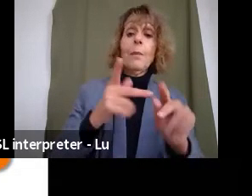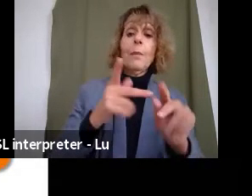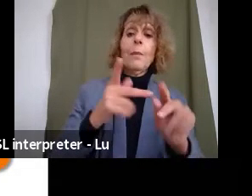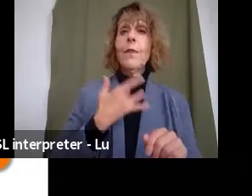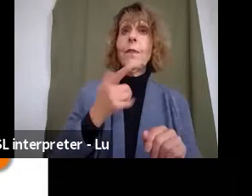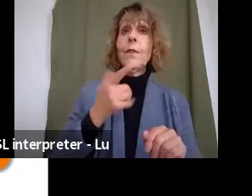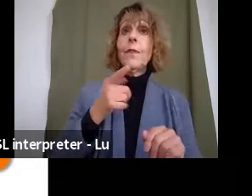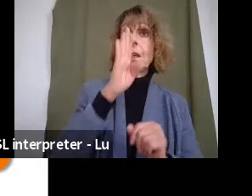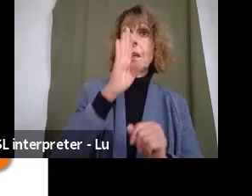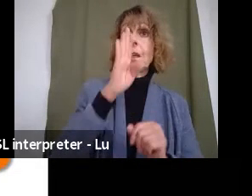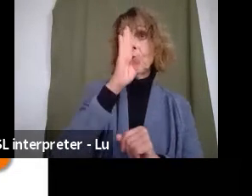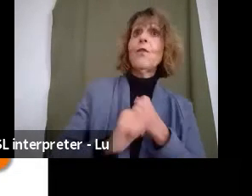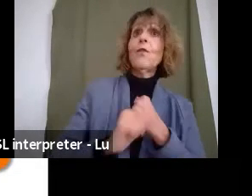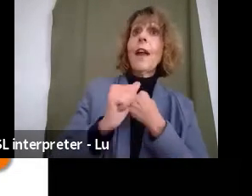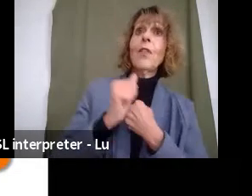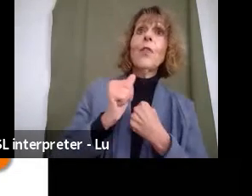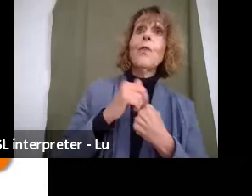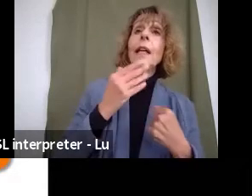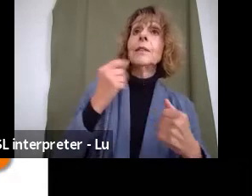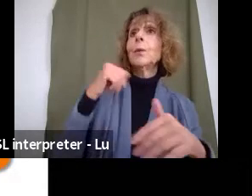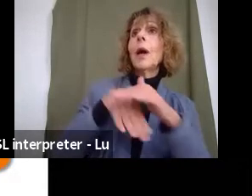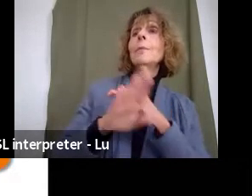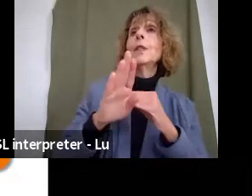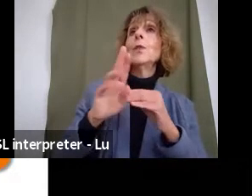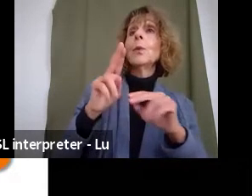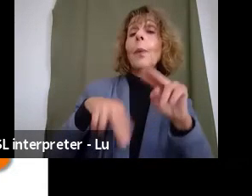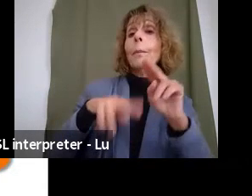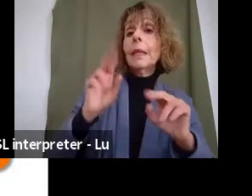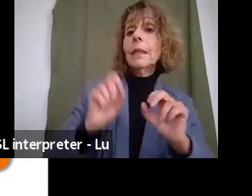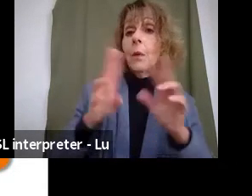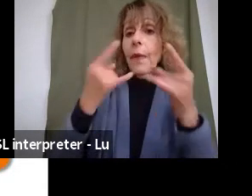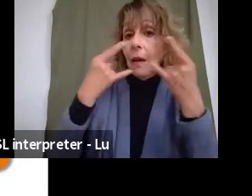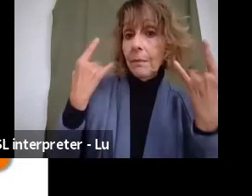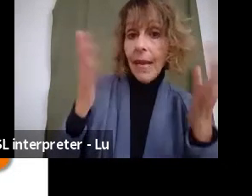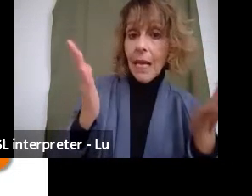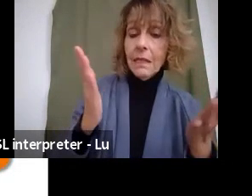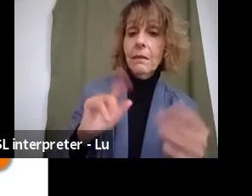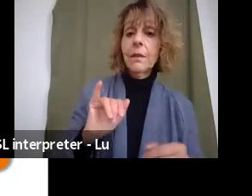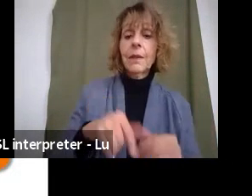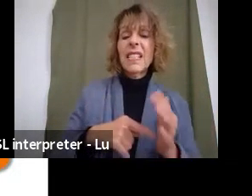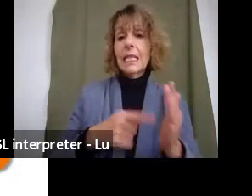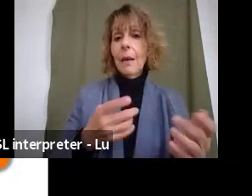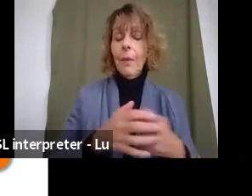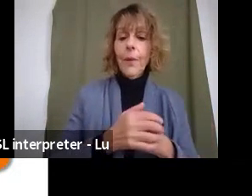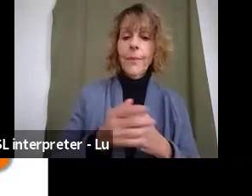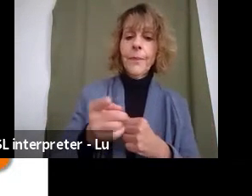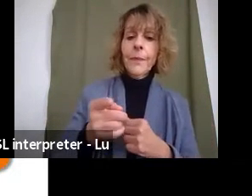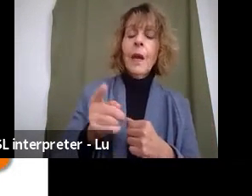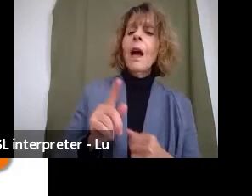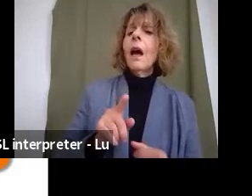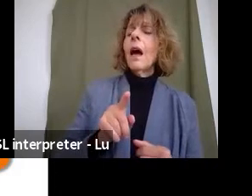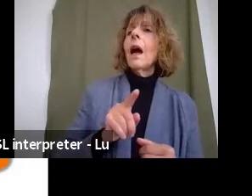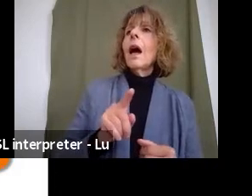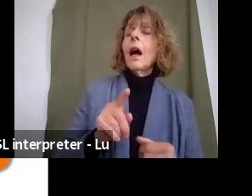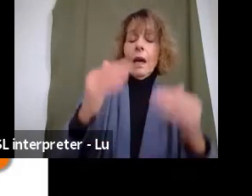Okay, good. Let's see, where can a person get trained as an ADA coordinator? It is a national certification program.